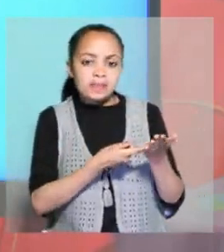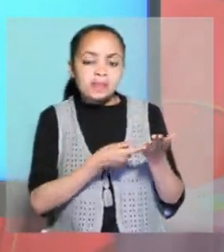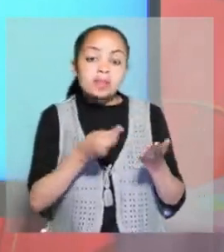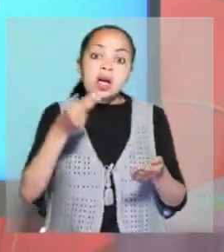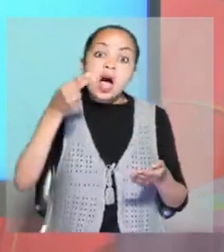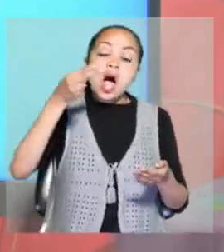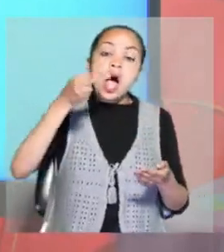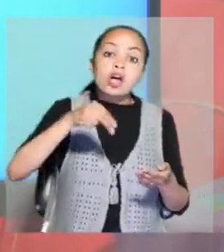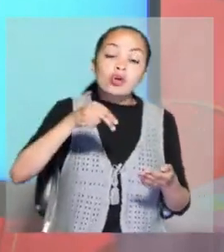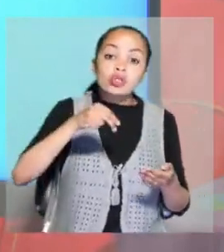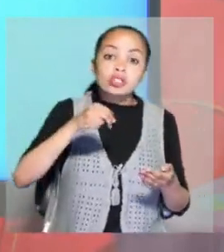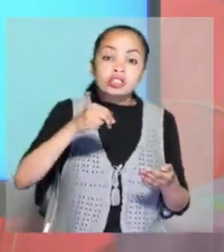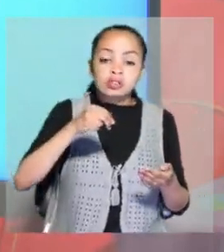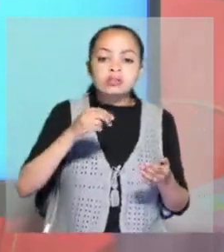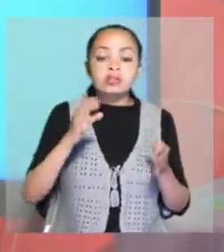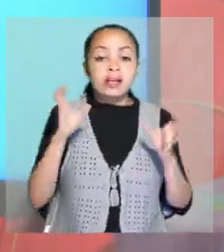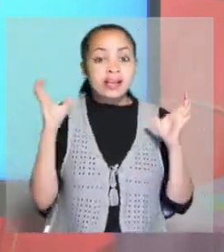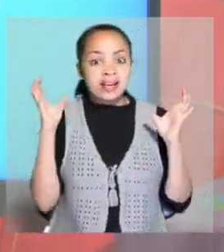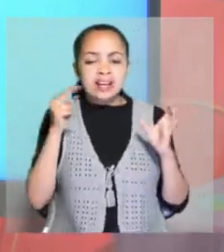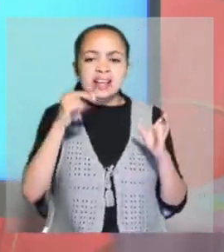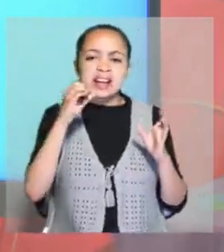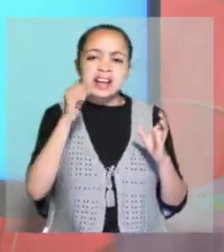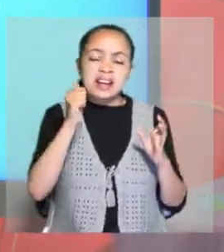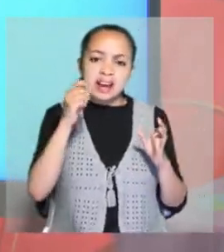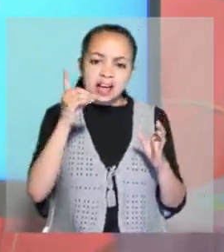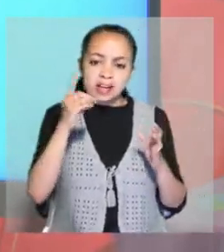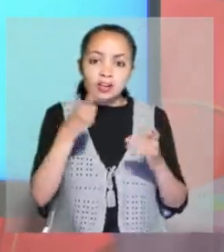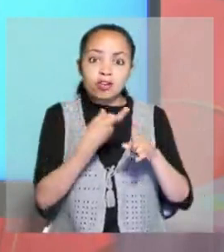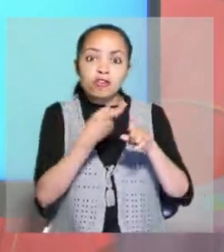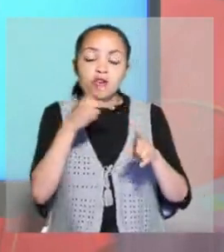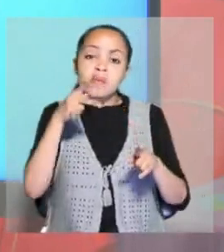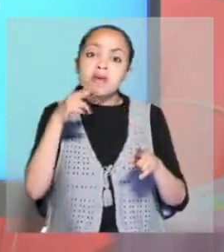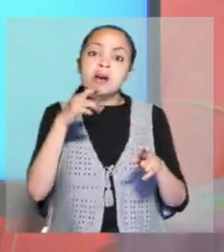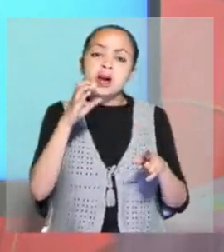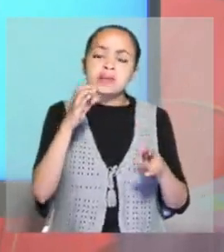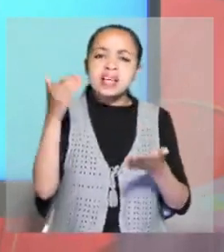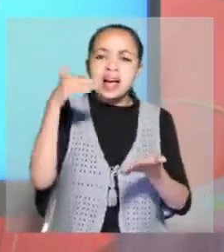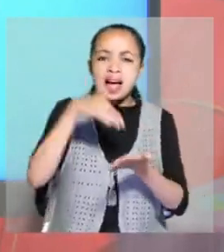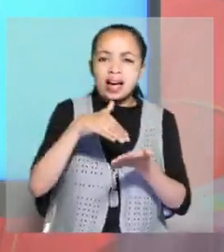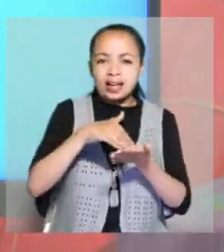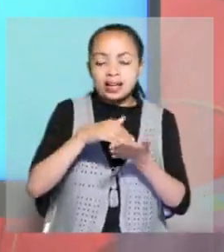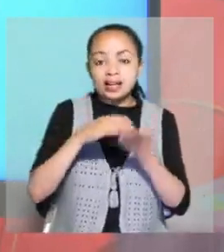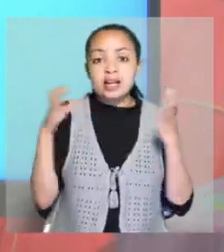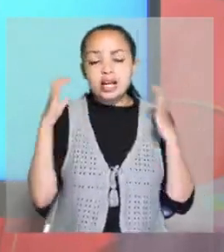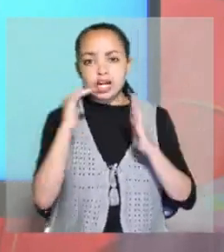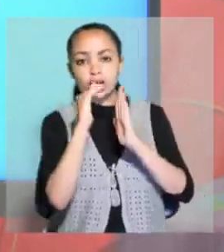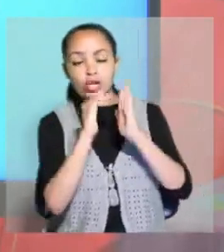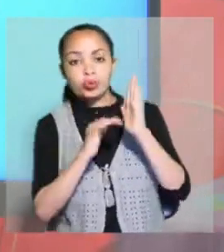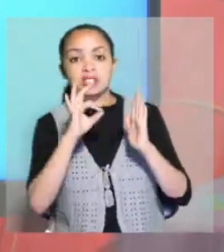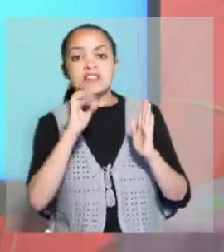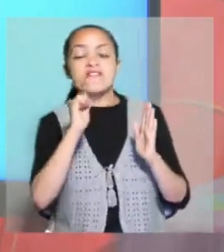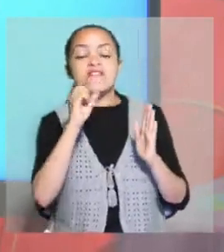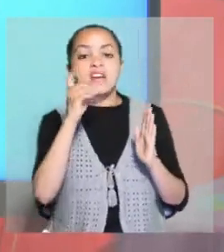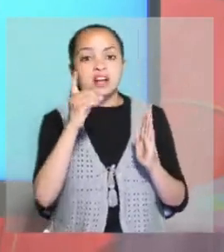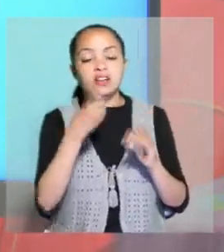hydrogen atom carried by reduced NAD from Kreps cycle, and again carried by reduced fat from